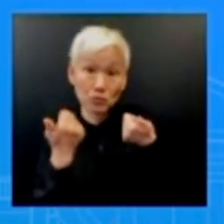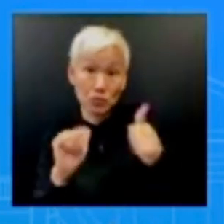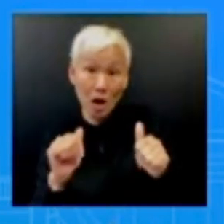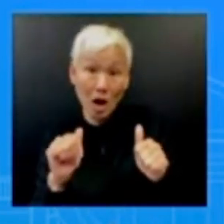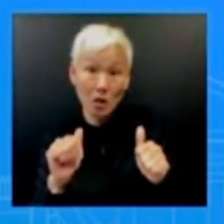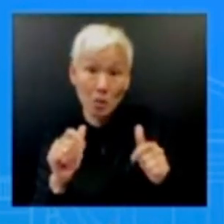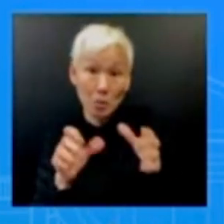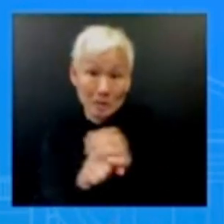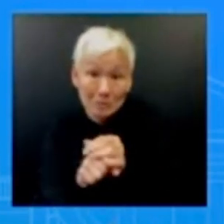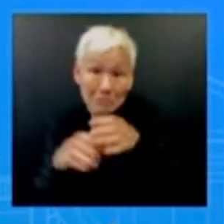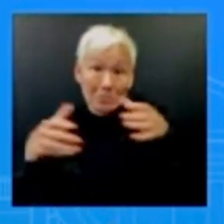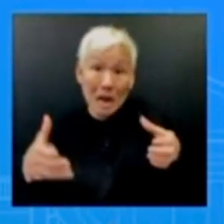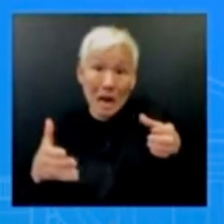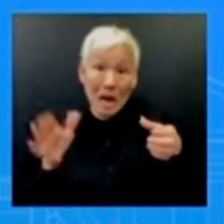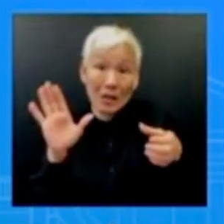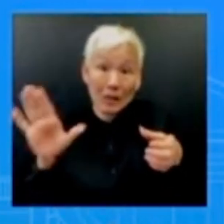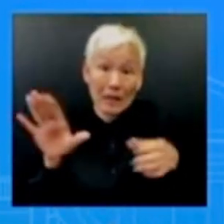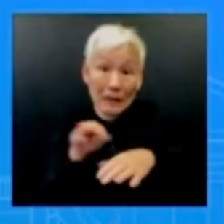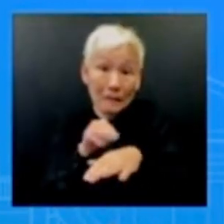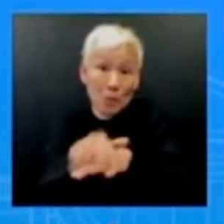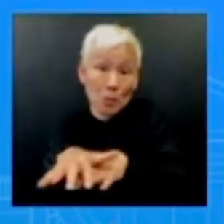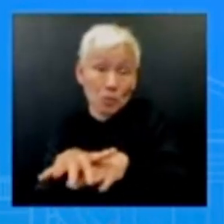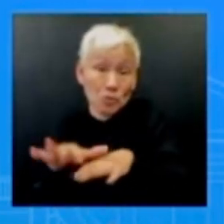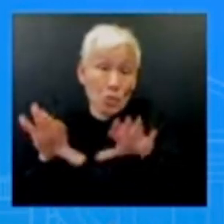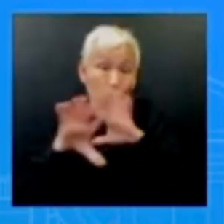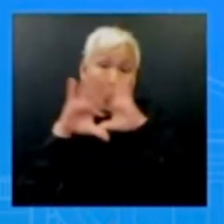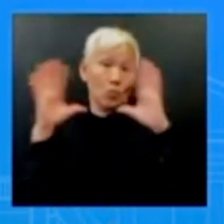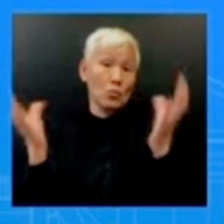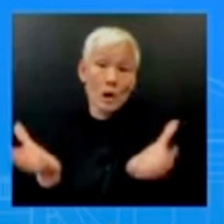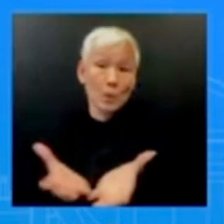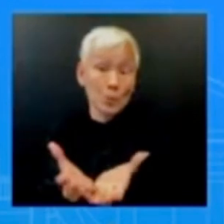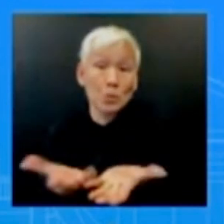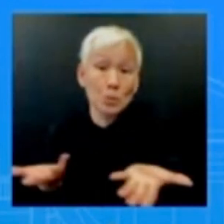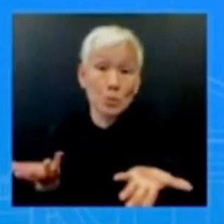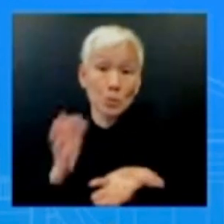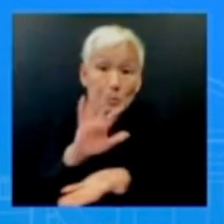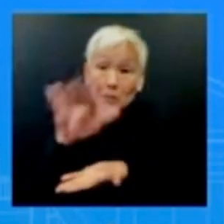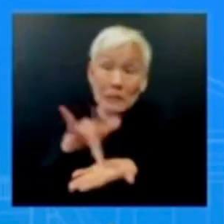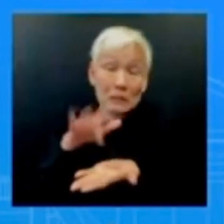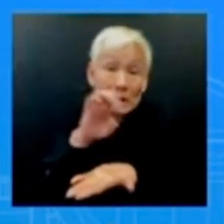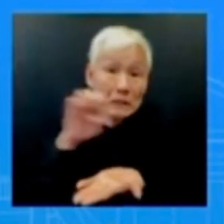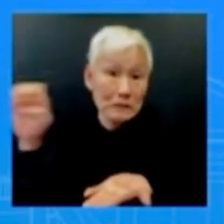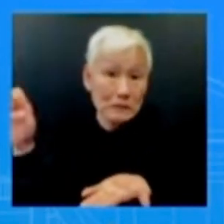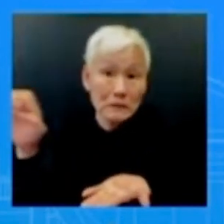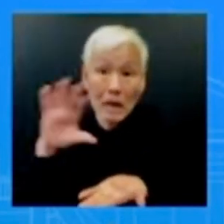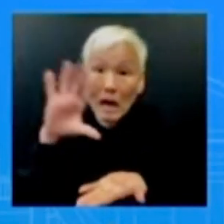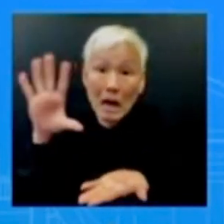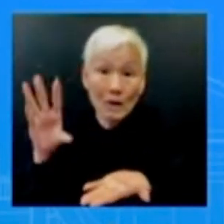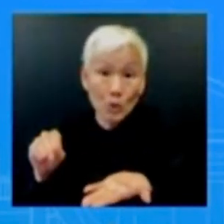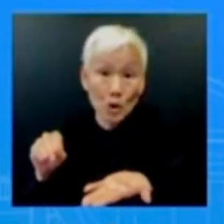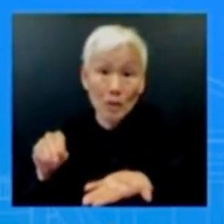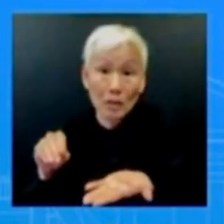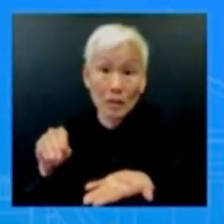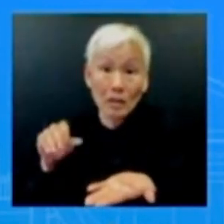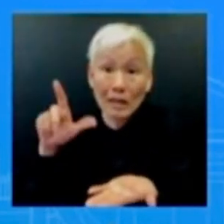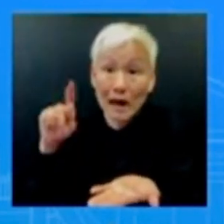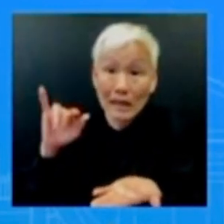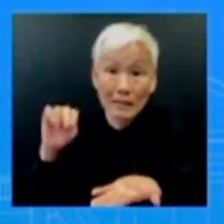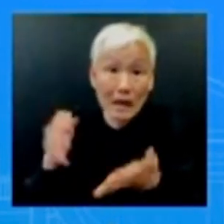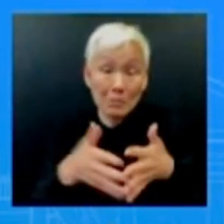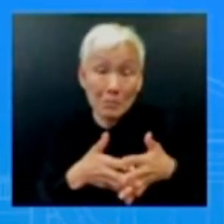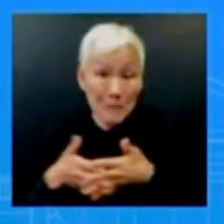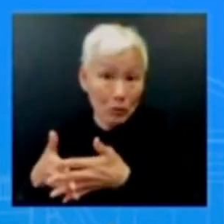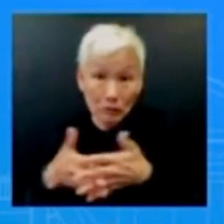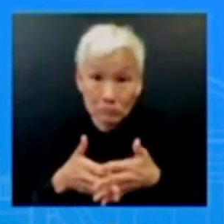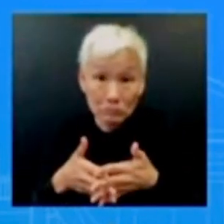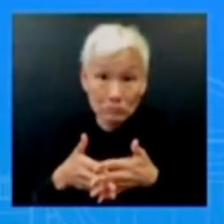all around the world, Middle East, in Africa, in Latin America. They can speak to their foreign policy goals